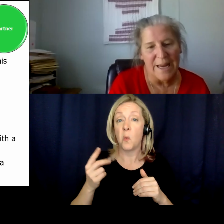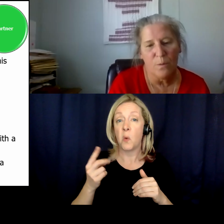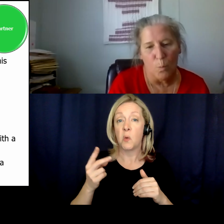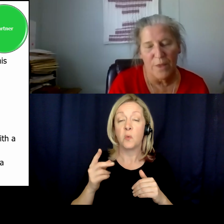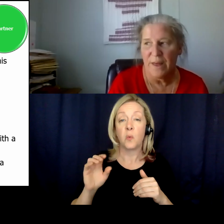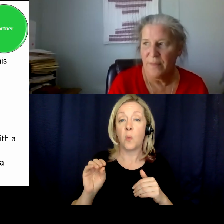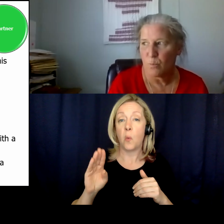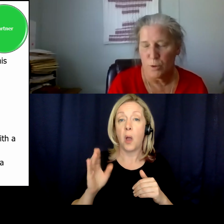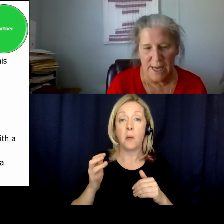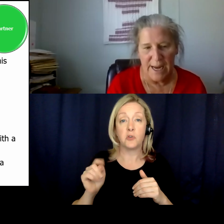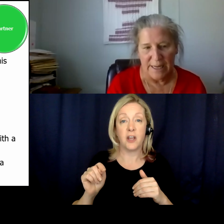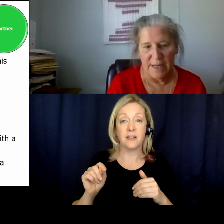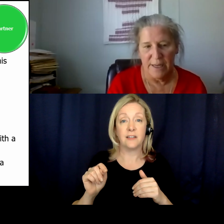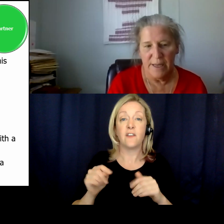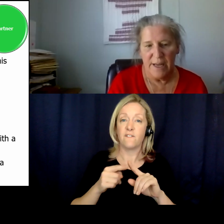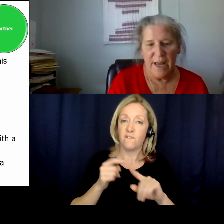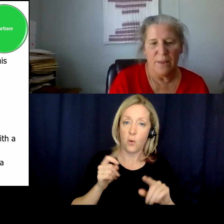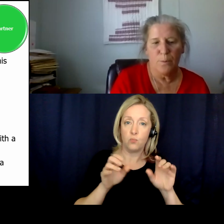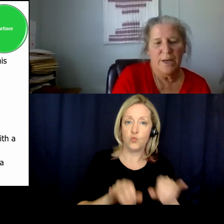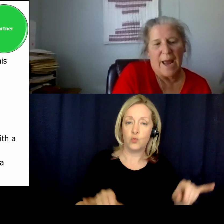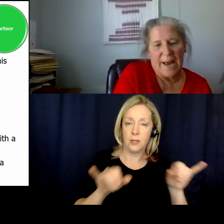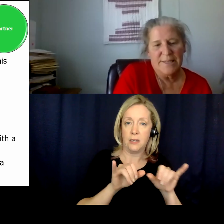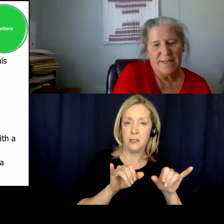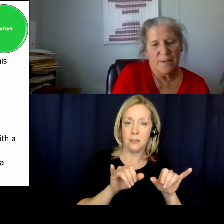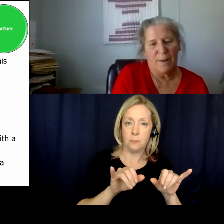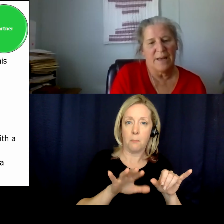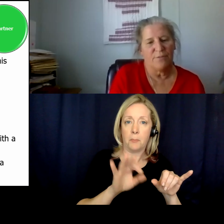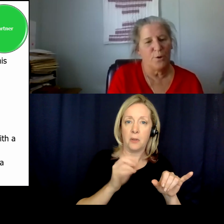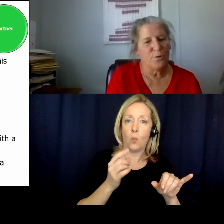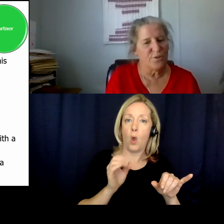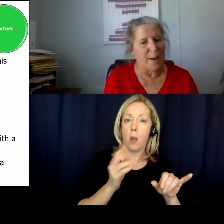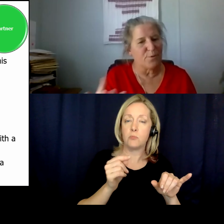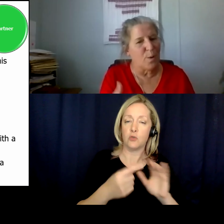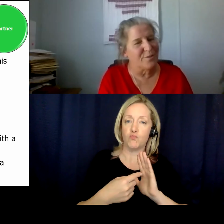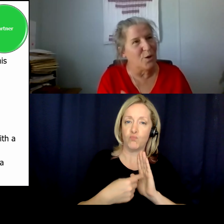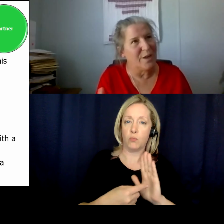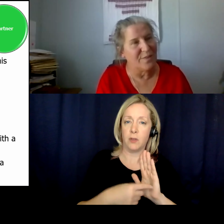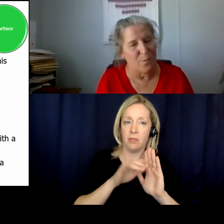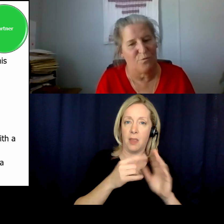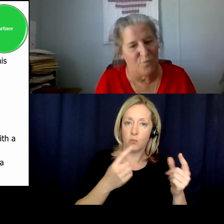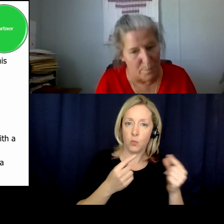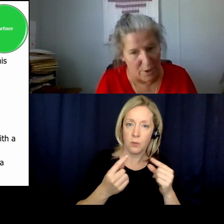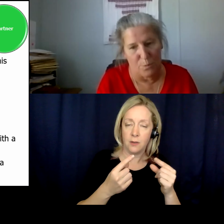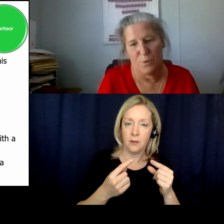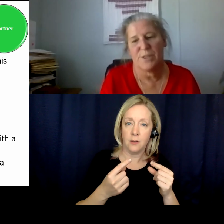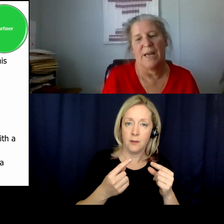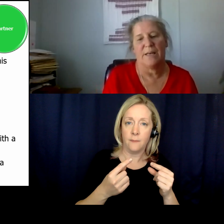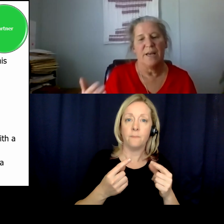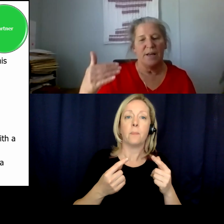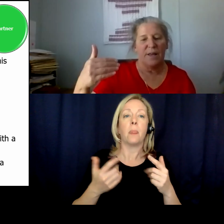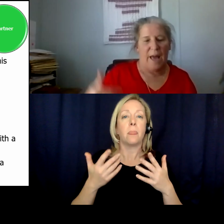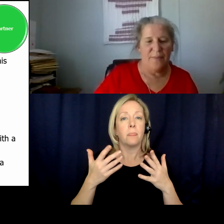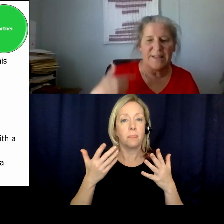familiar within that routine. And then we're going to anticipate a few steps while doing that familiar